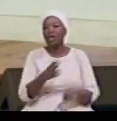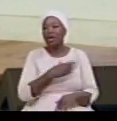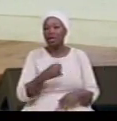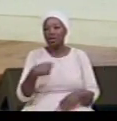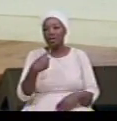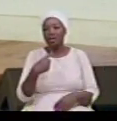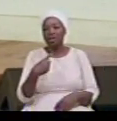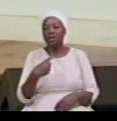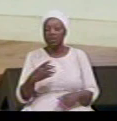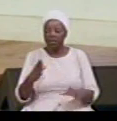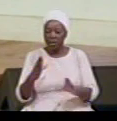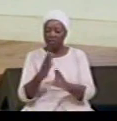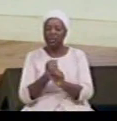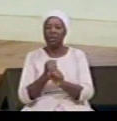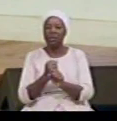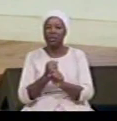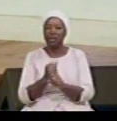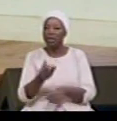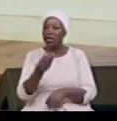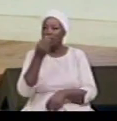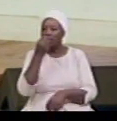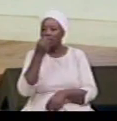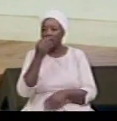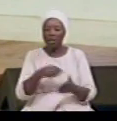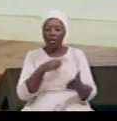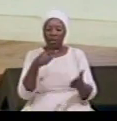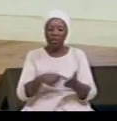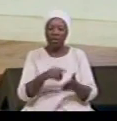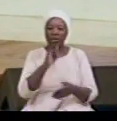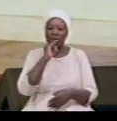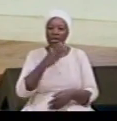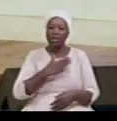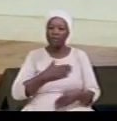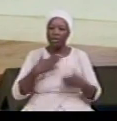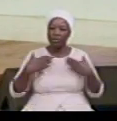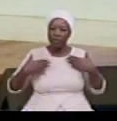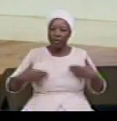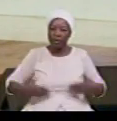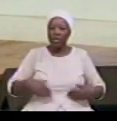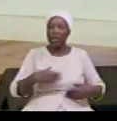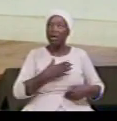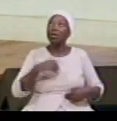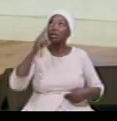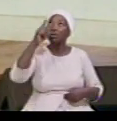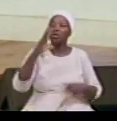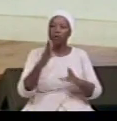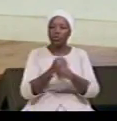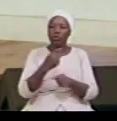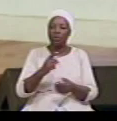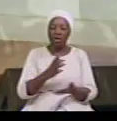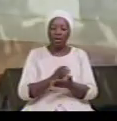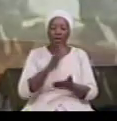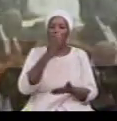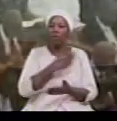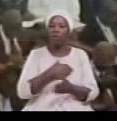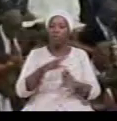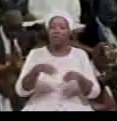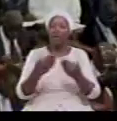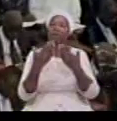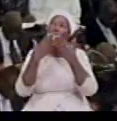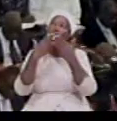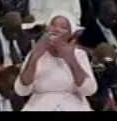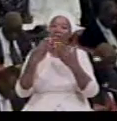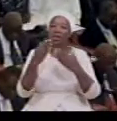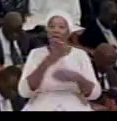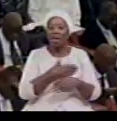eat, this is my body. And he took the cup, and he gave thanks, and gave